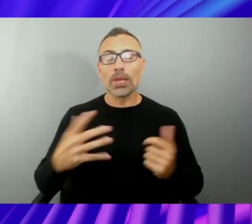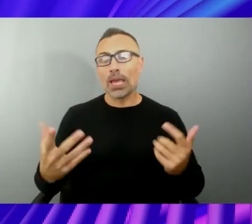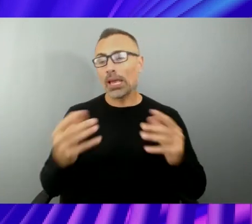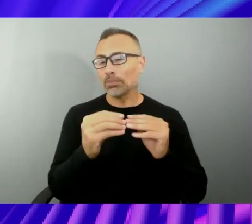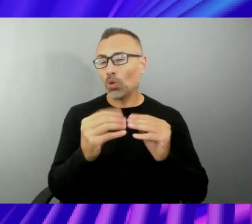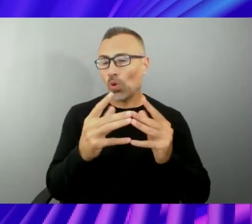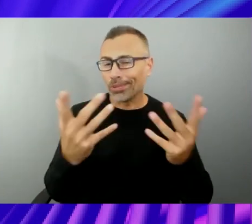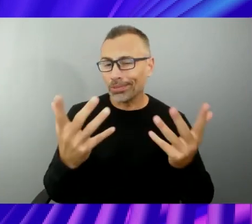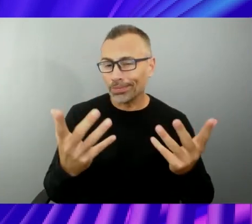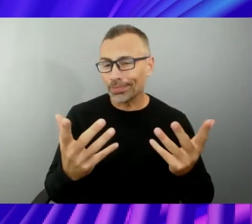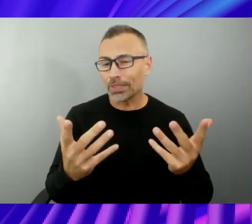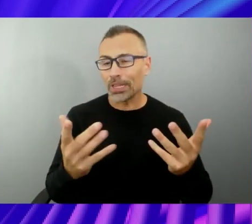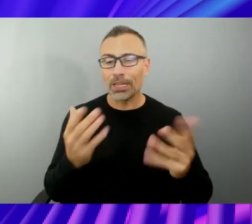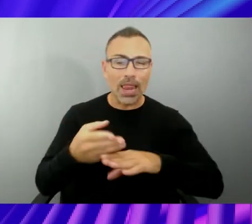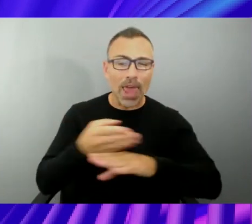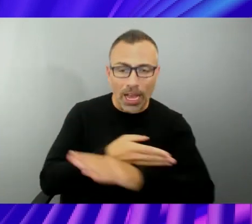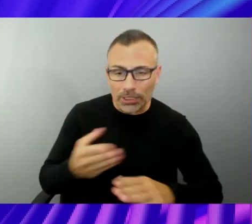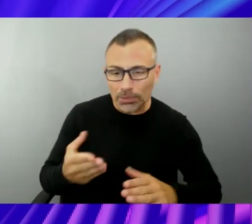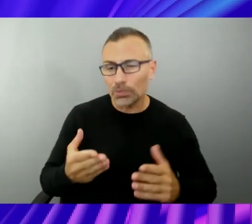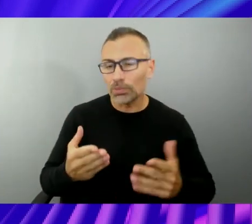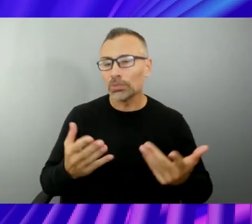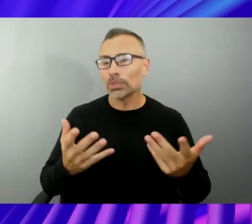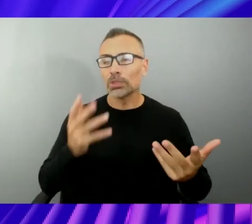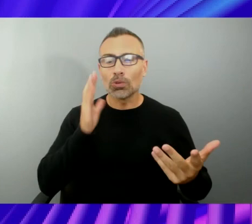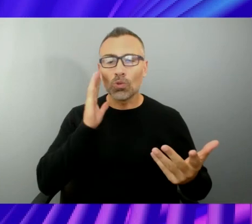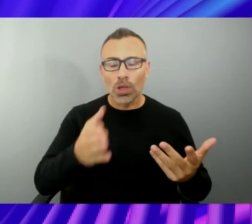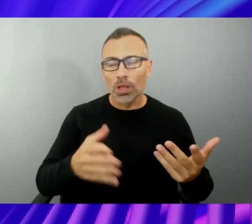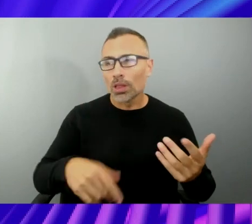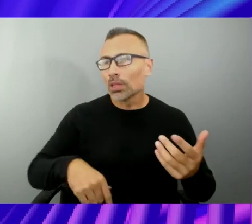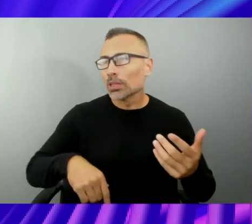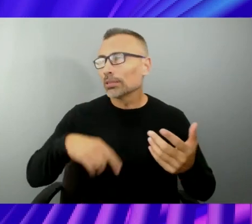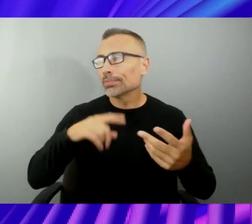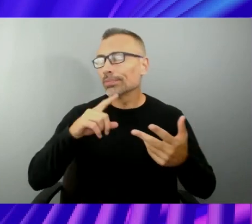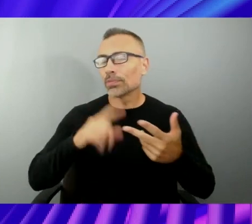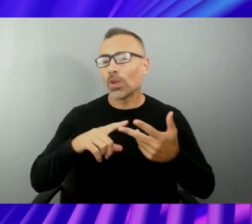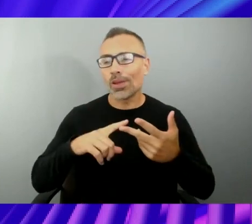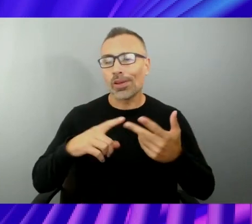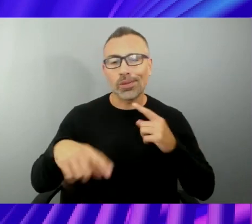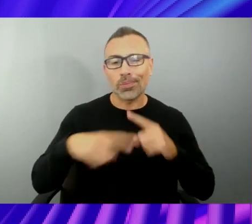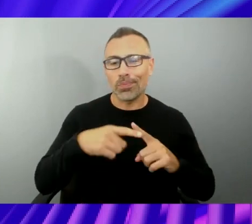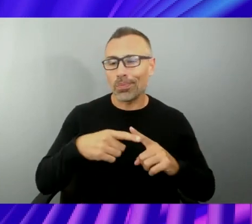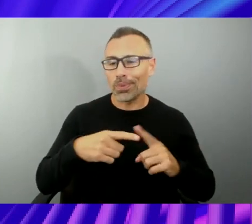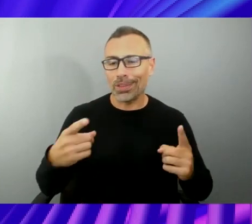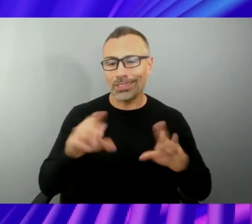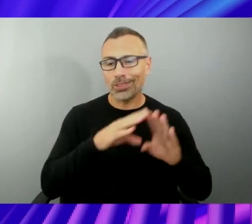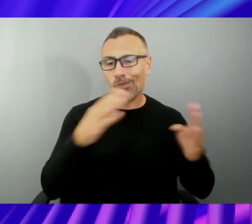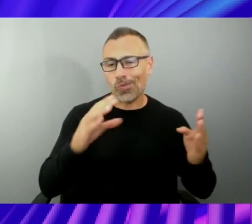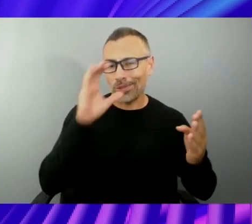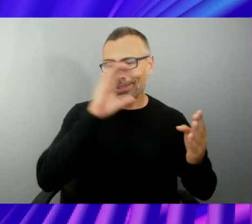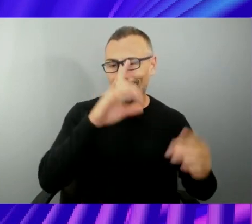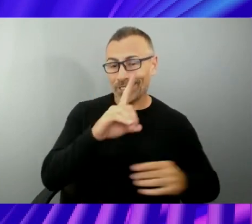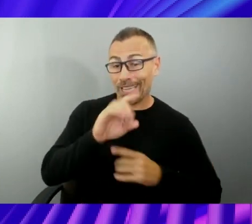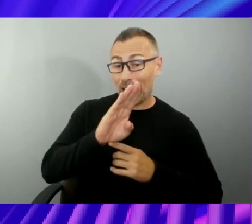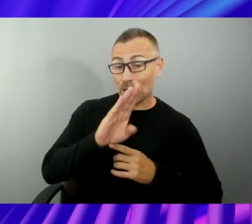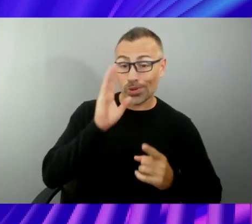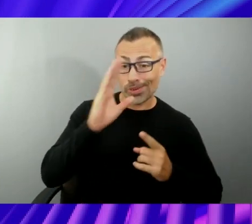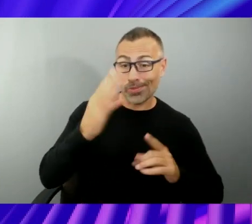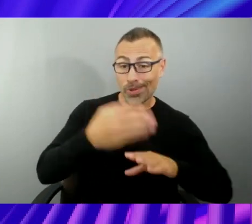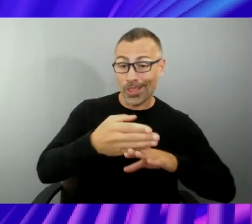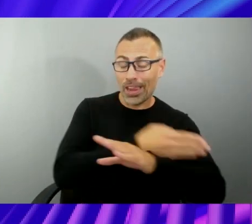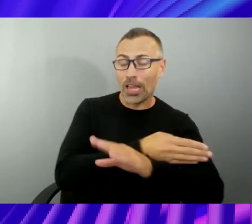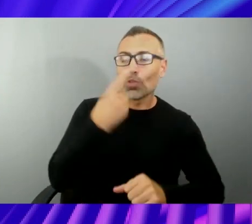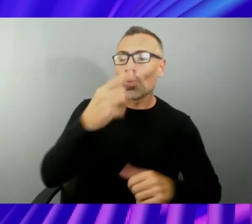enhancements. And we are also enhancing OpenSearch dashboard where you can basically drag and drop and